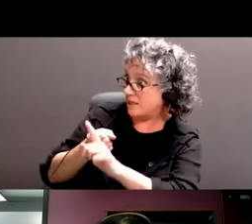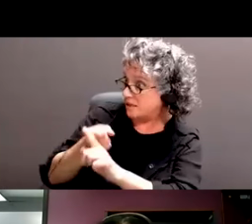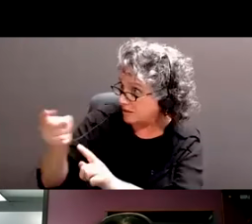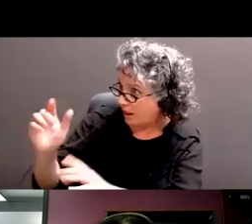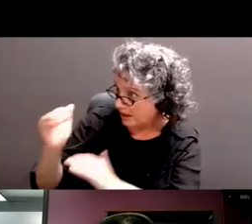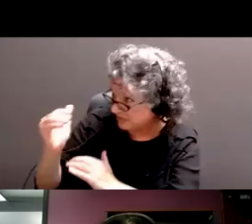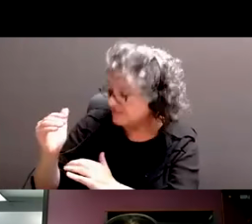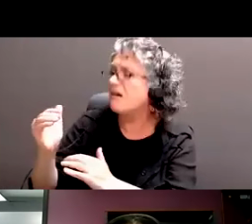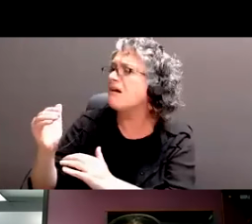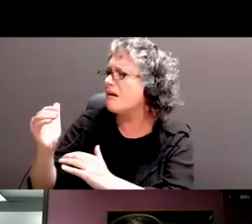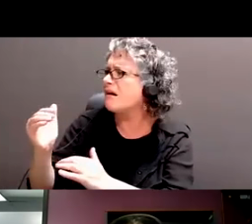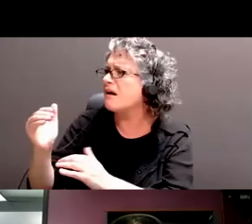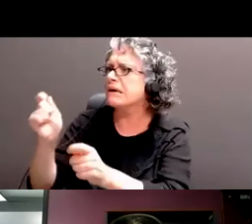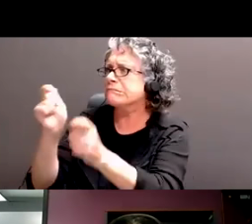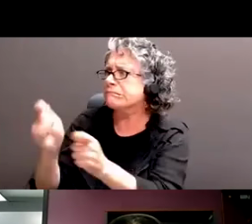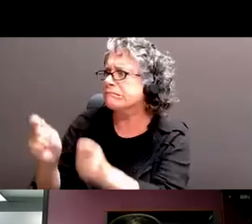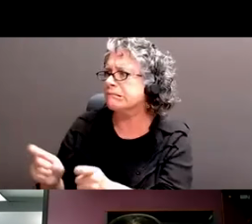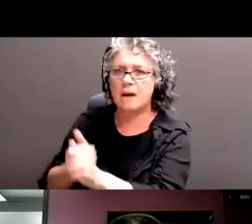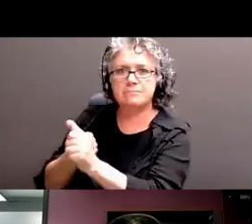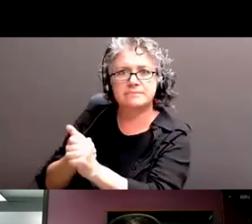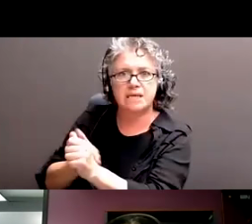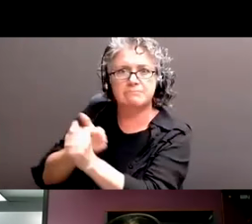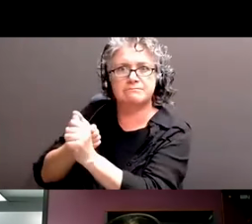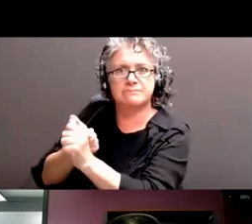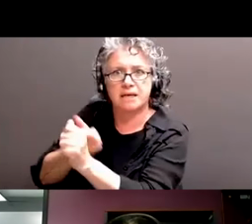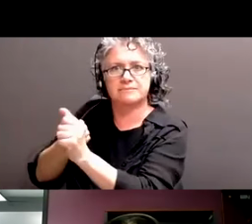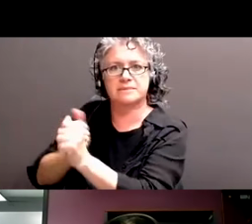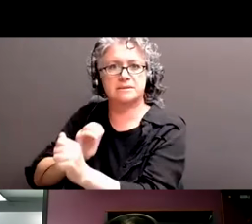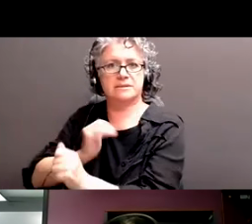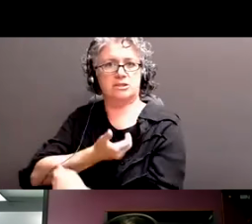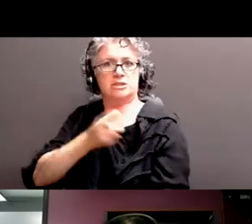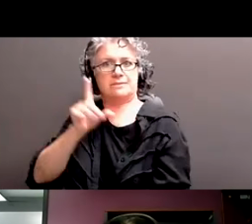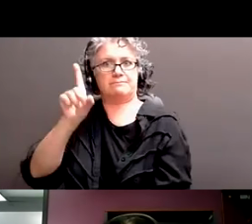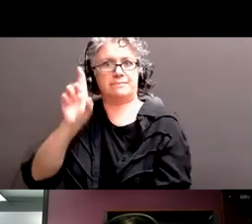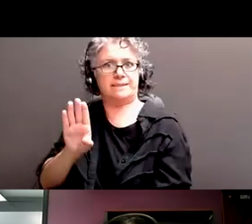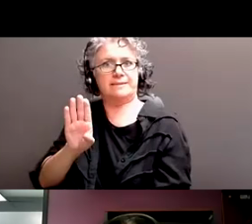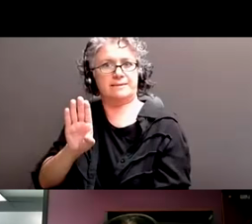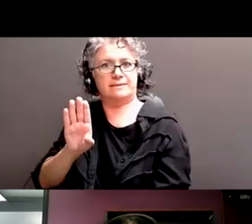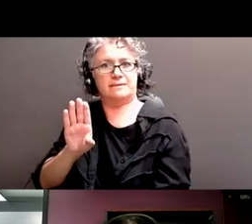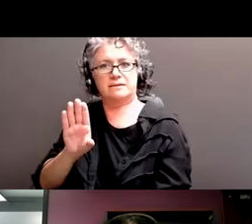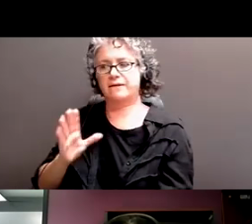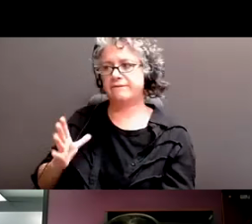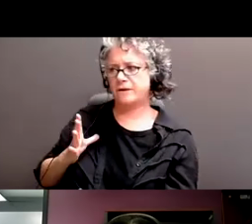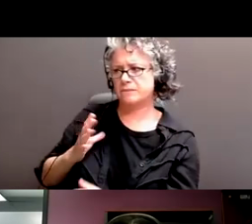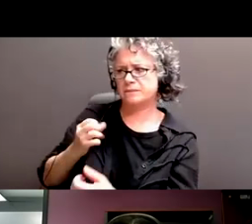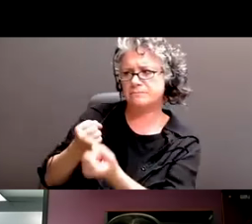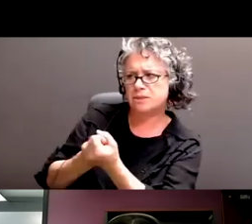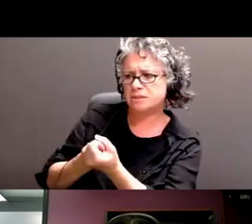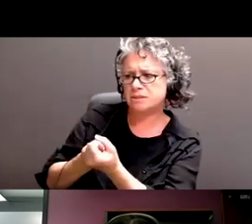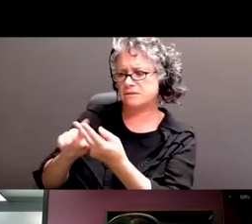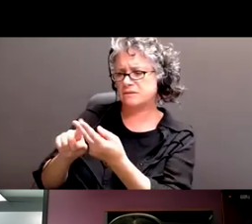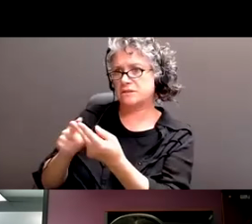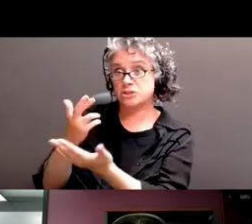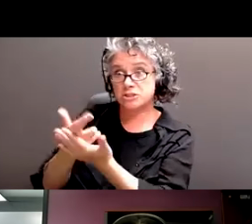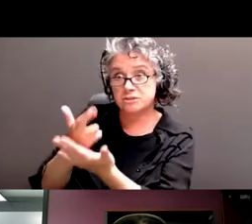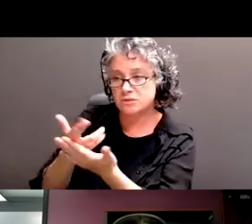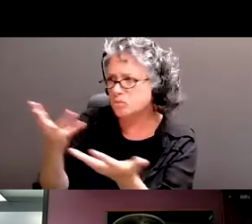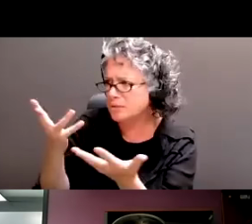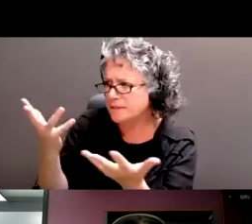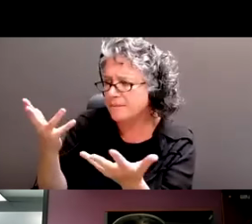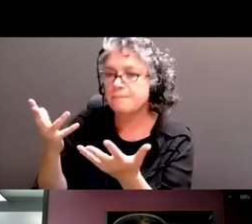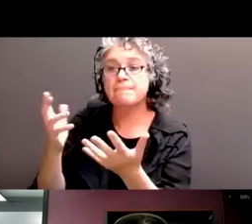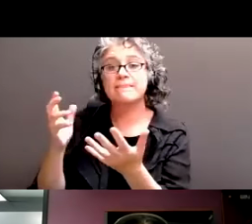delivery, et cetera. So we're always looking at those things. What formal and informal supports do they have? What resources do they have? And can